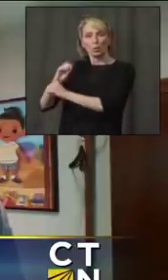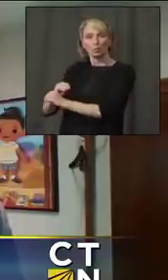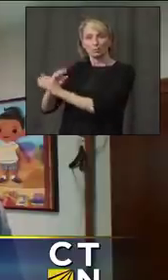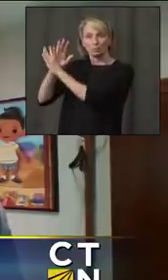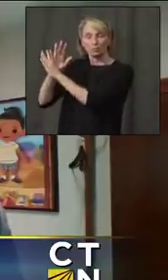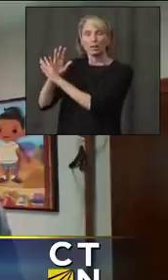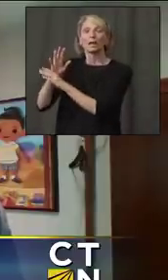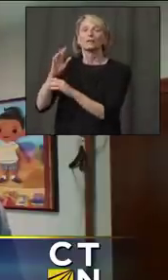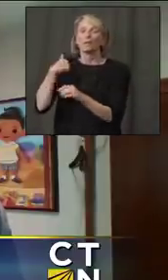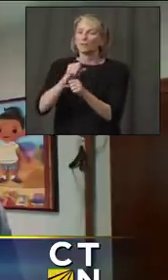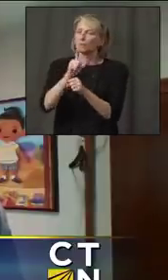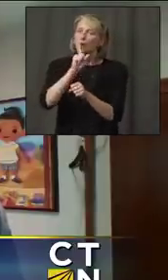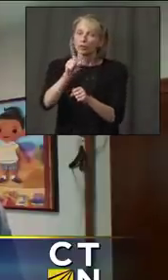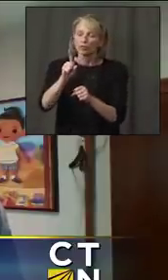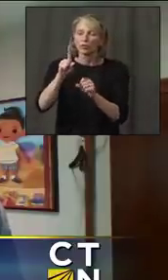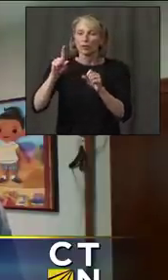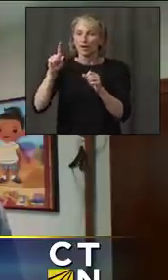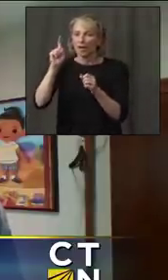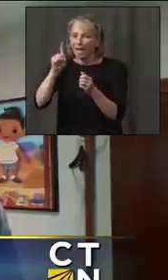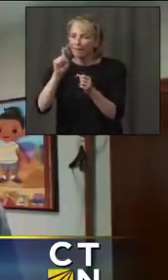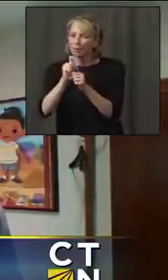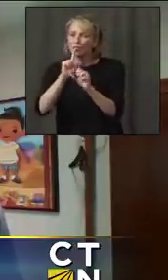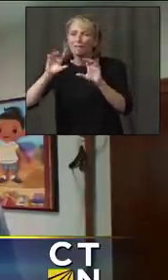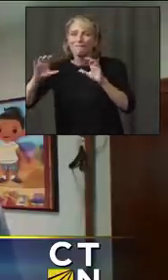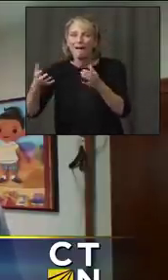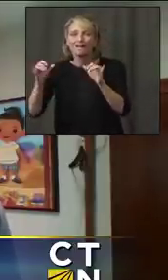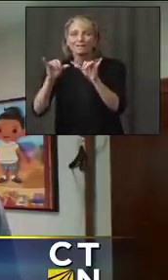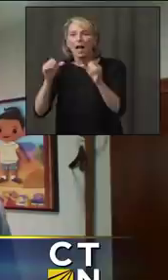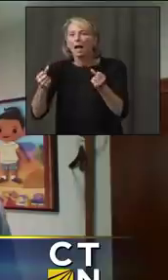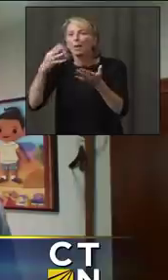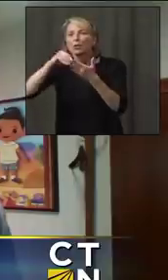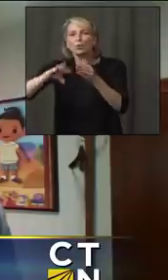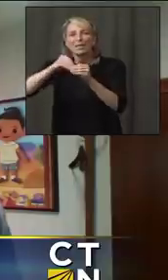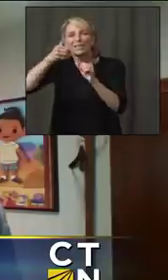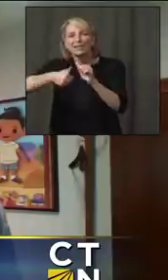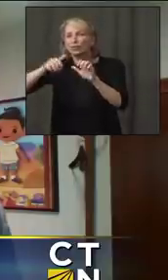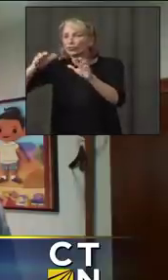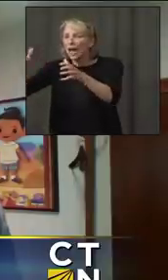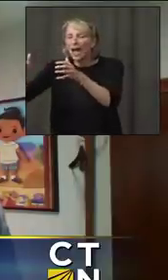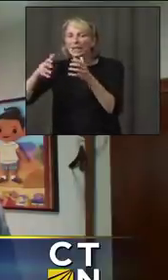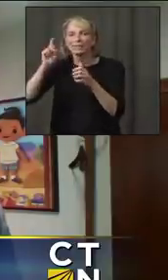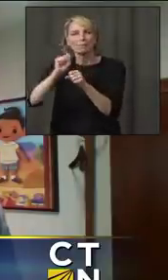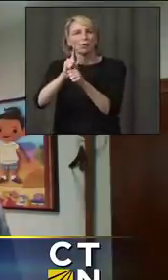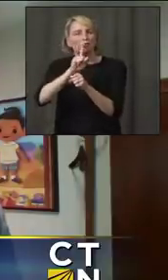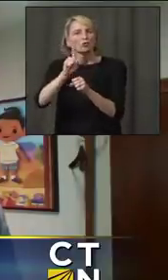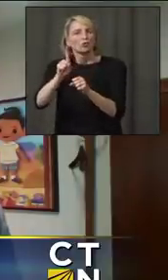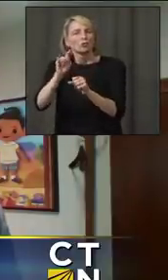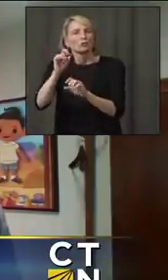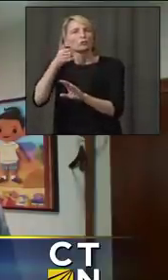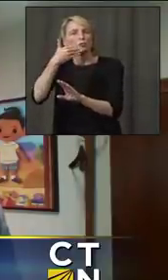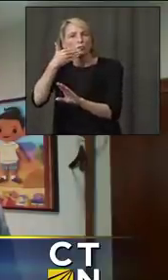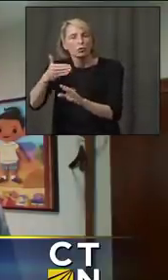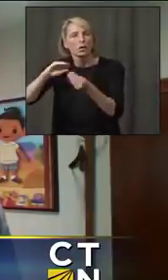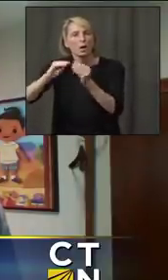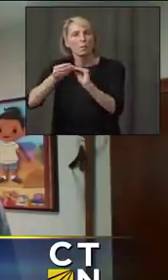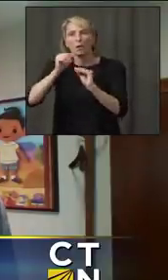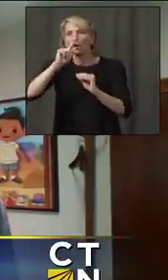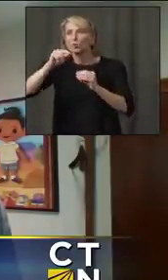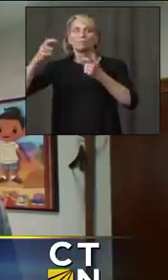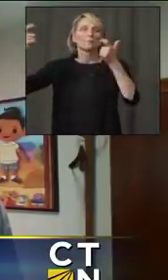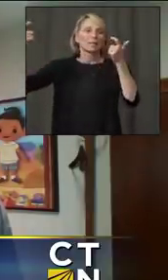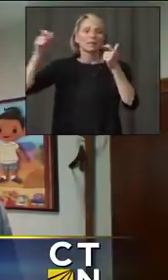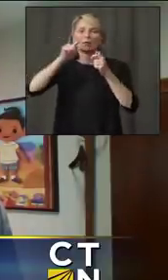sure that class sizes are reasonable. So it's an option for parents, letting them know that it's not a requirement for the whole